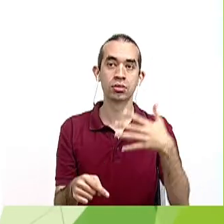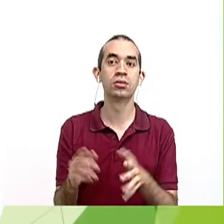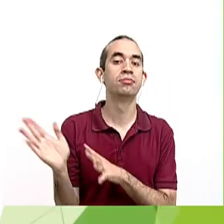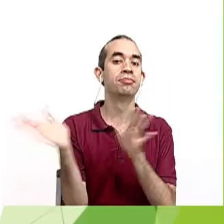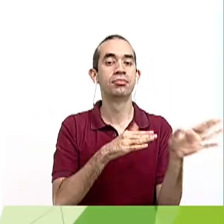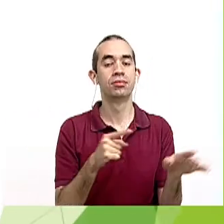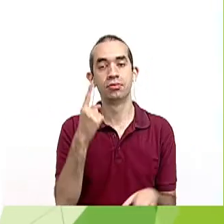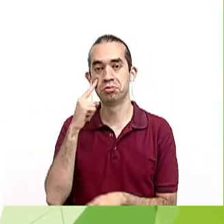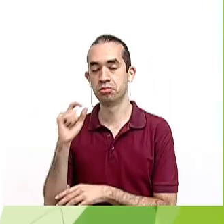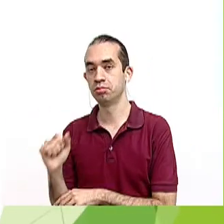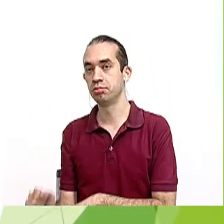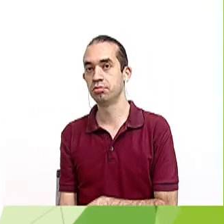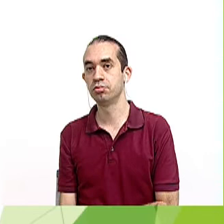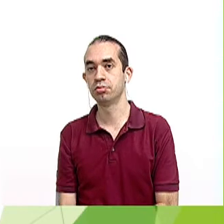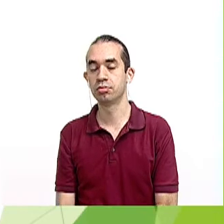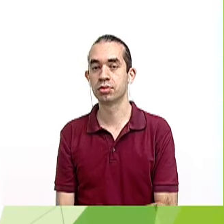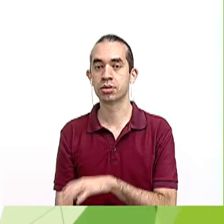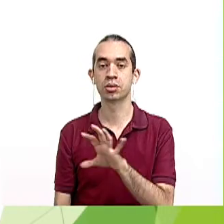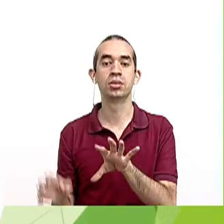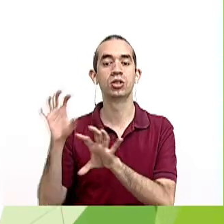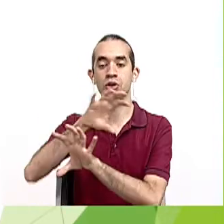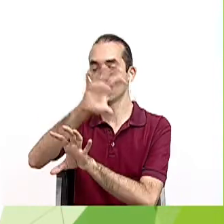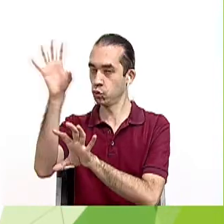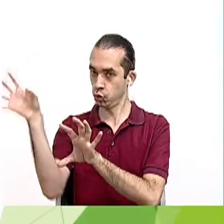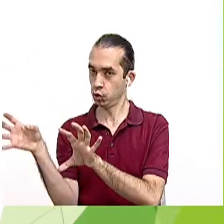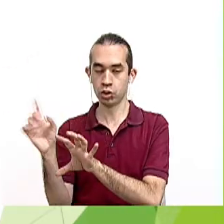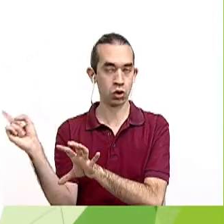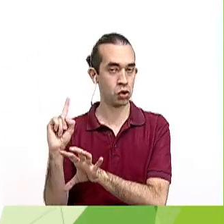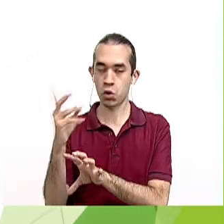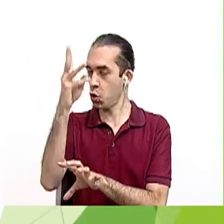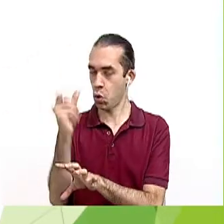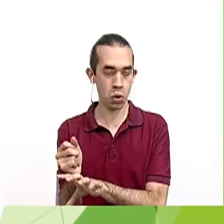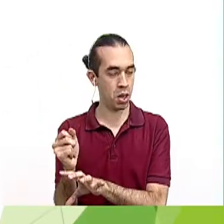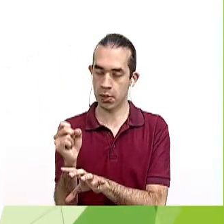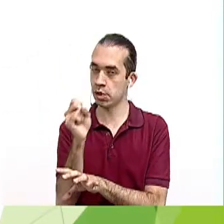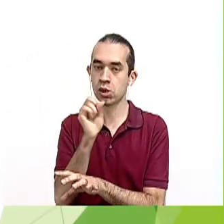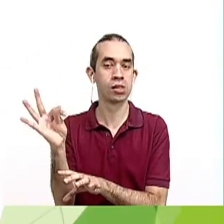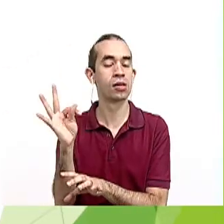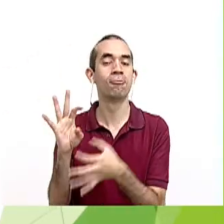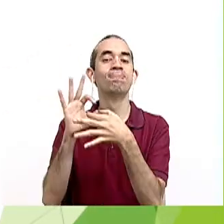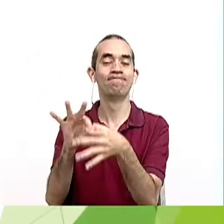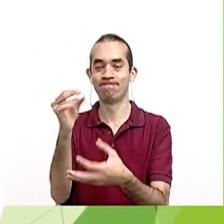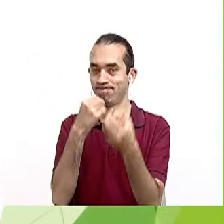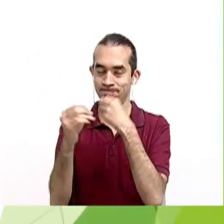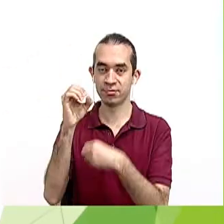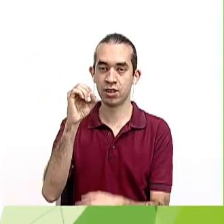next is for uncountable nouns related to food.